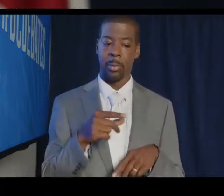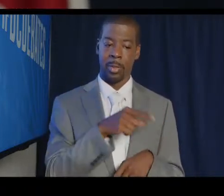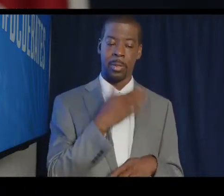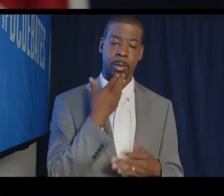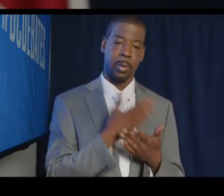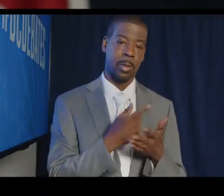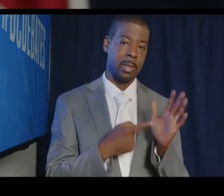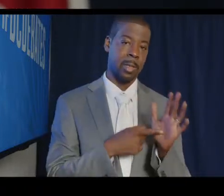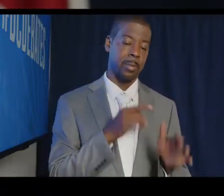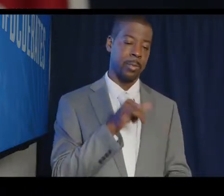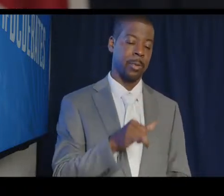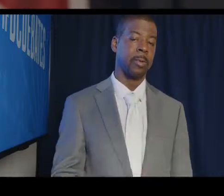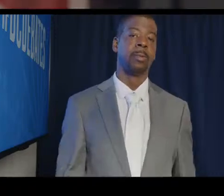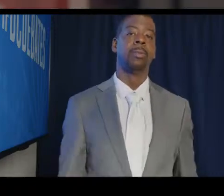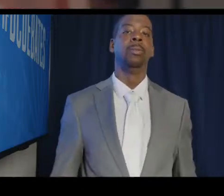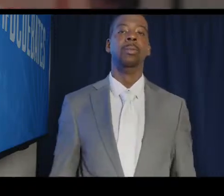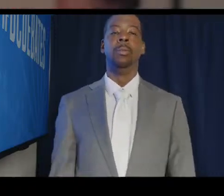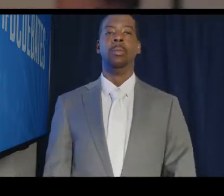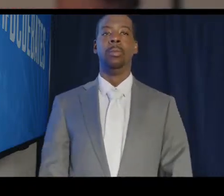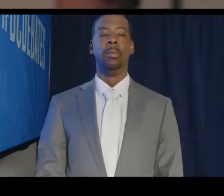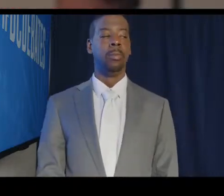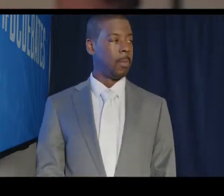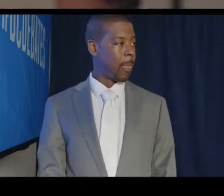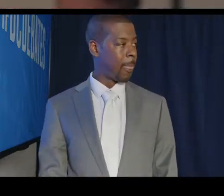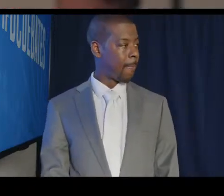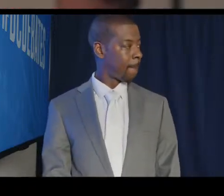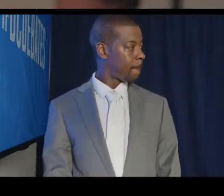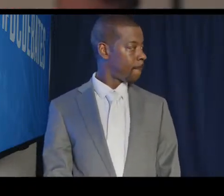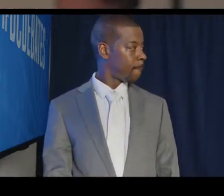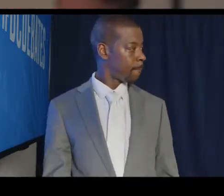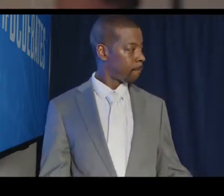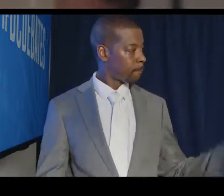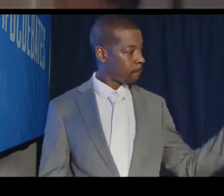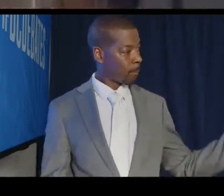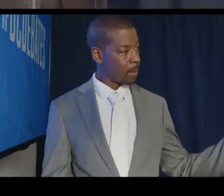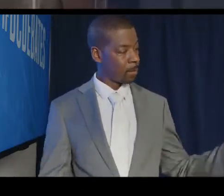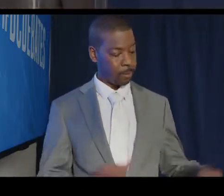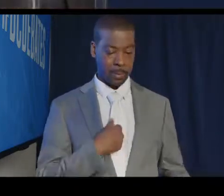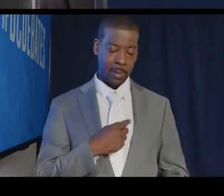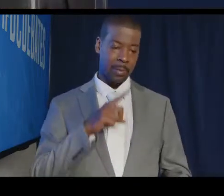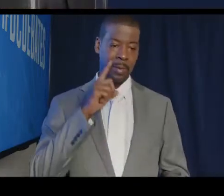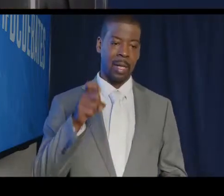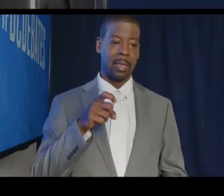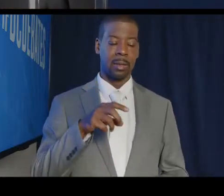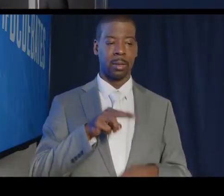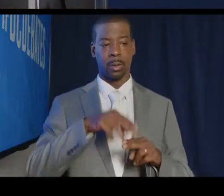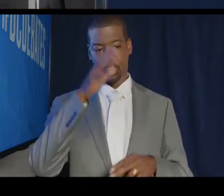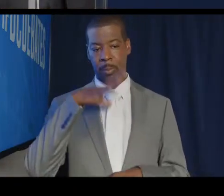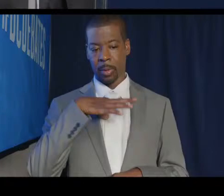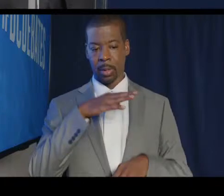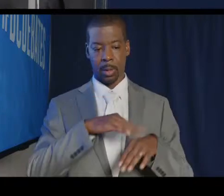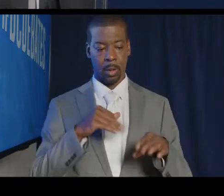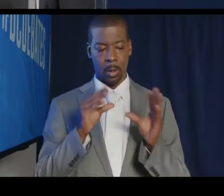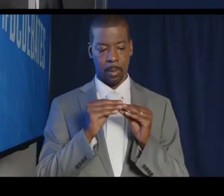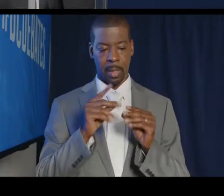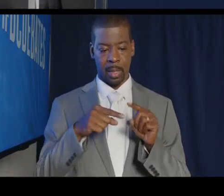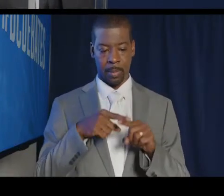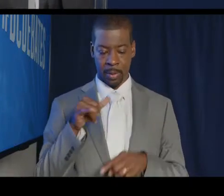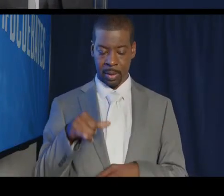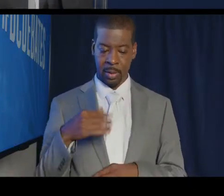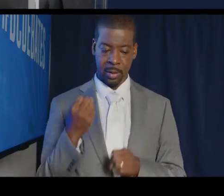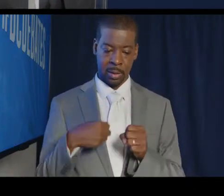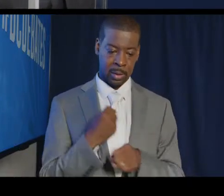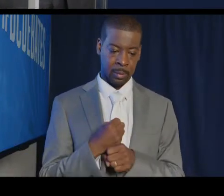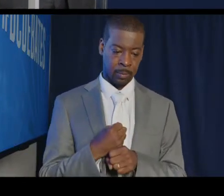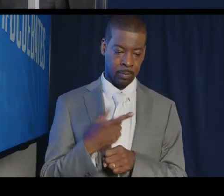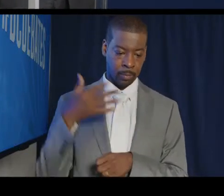that. Councilmember Henderson? I've asked Chairman Mendelson to call a hearing on this matter. Years ago, I